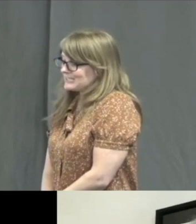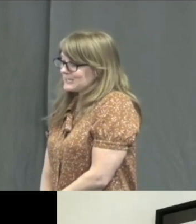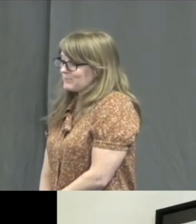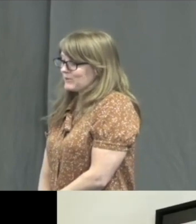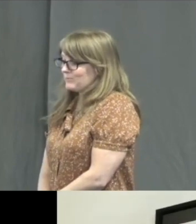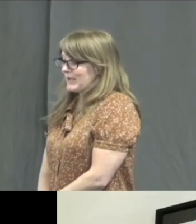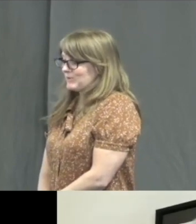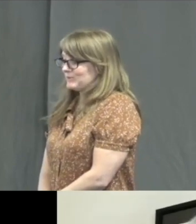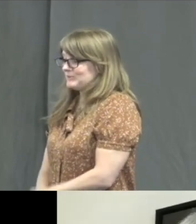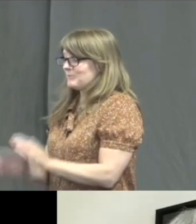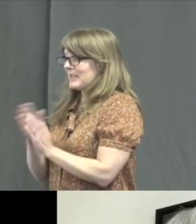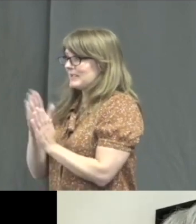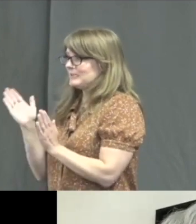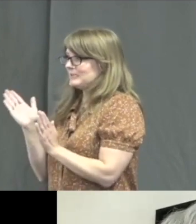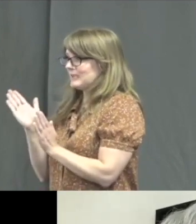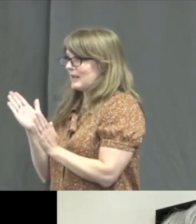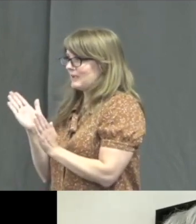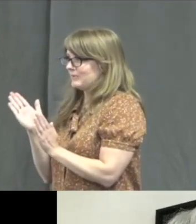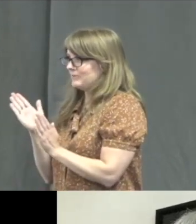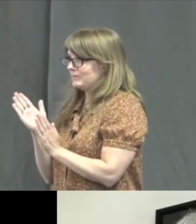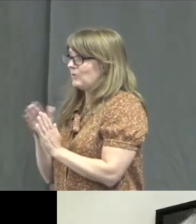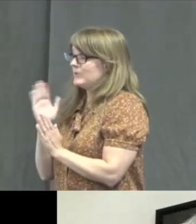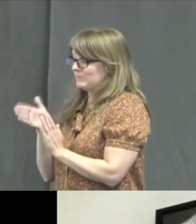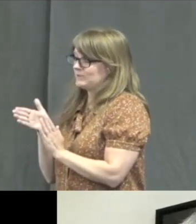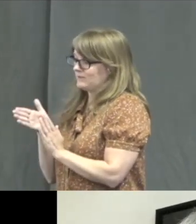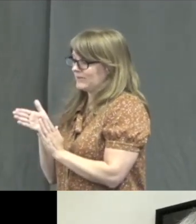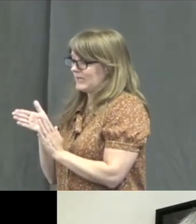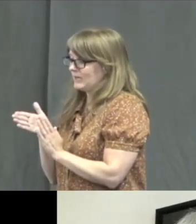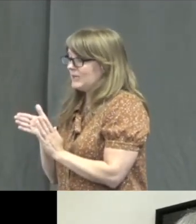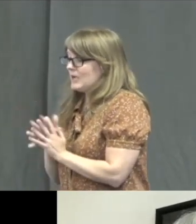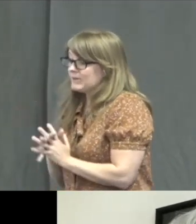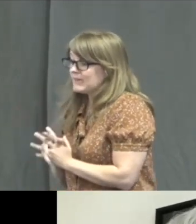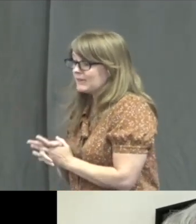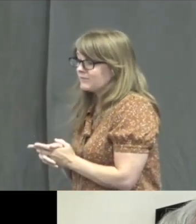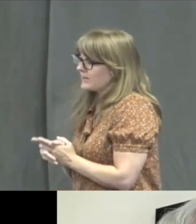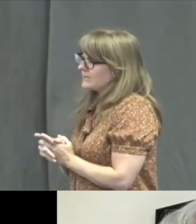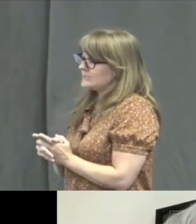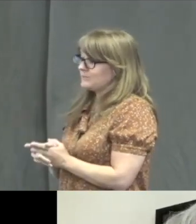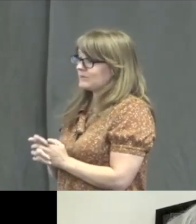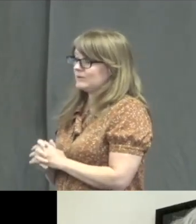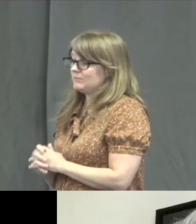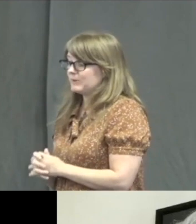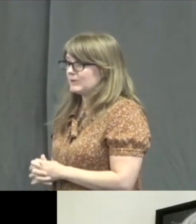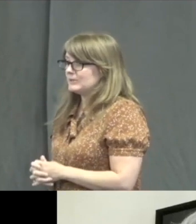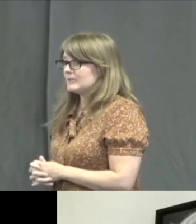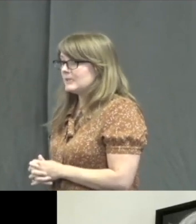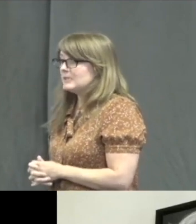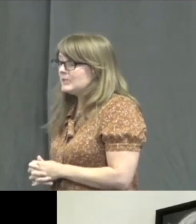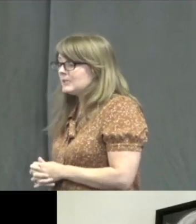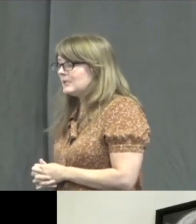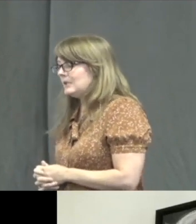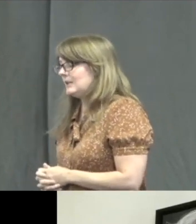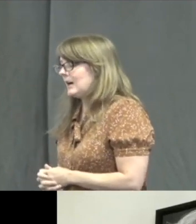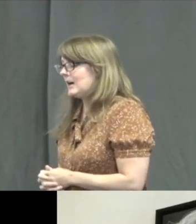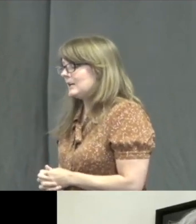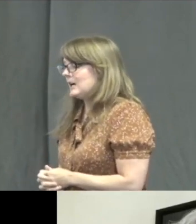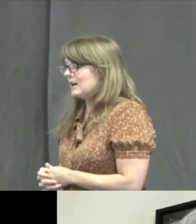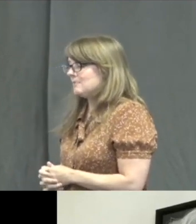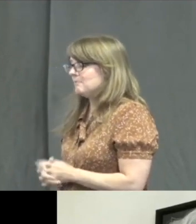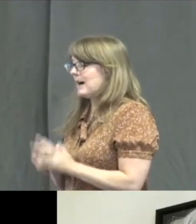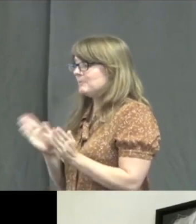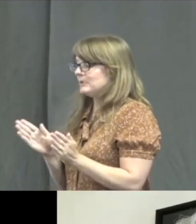Like typical mammals, the pandas have only maternal care, but that's very typical of birds. And the kikiki